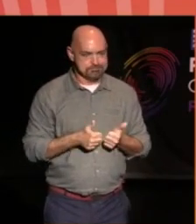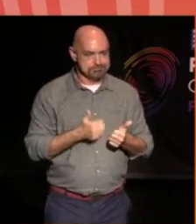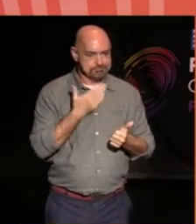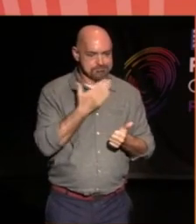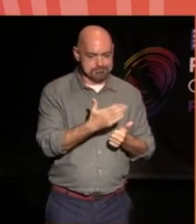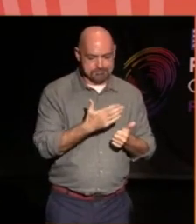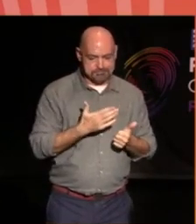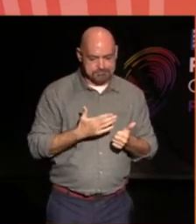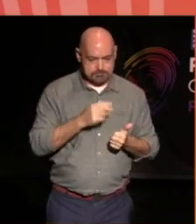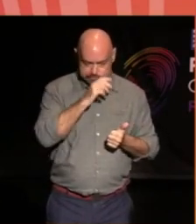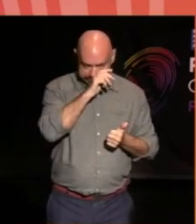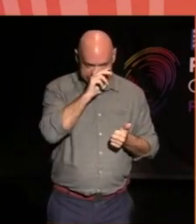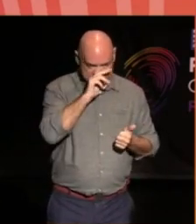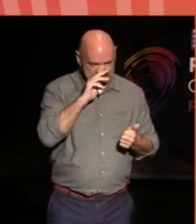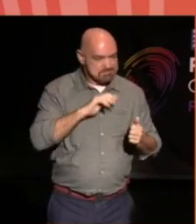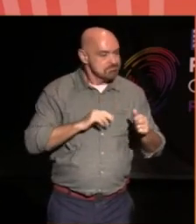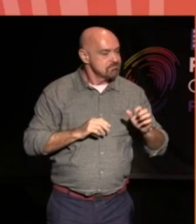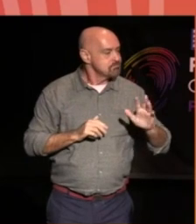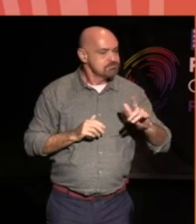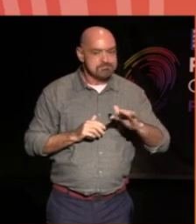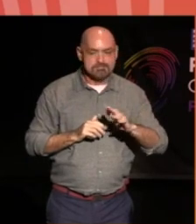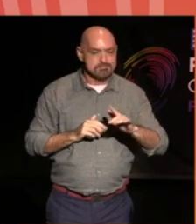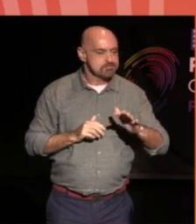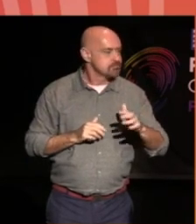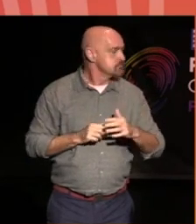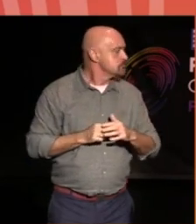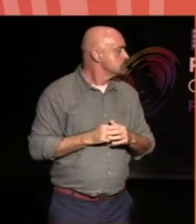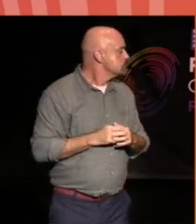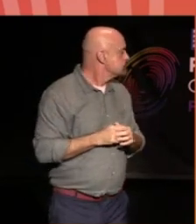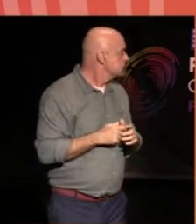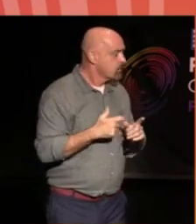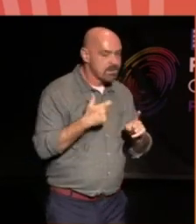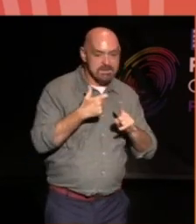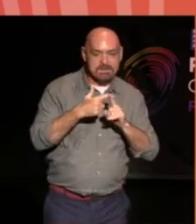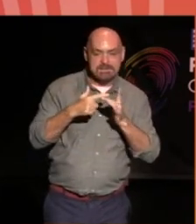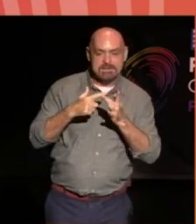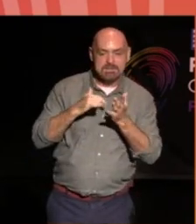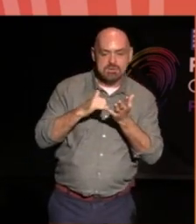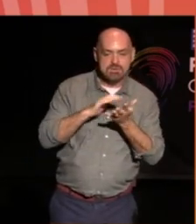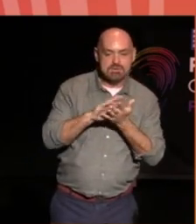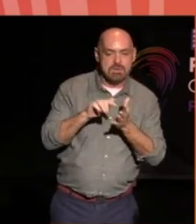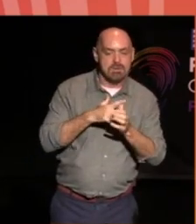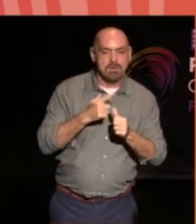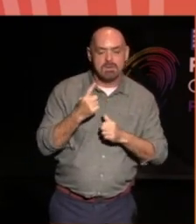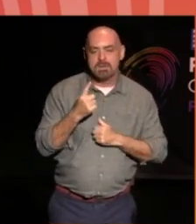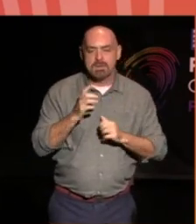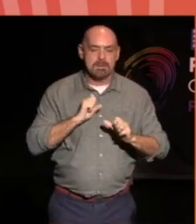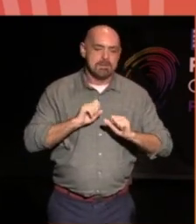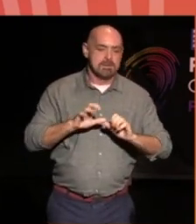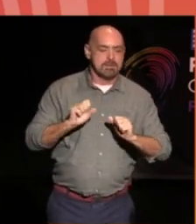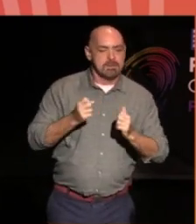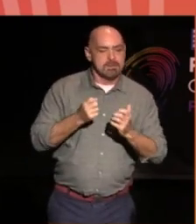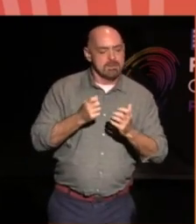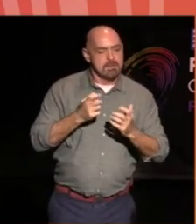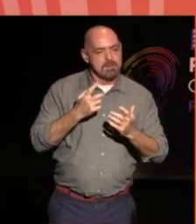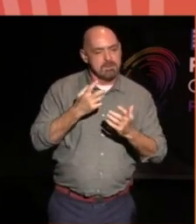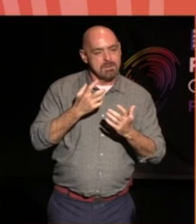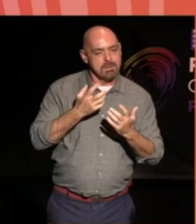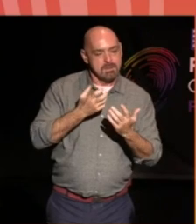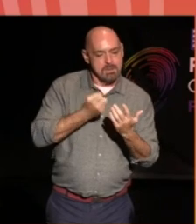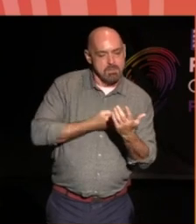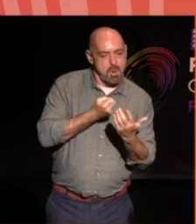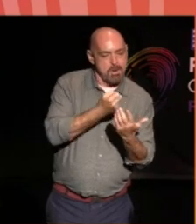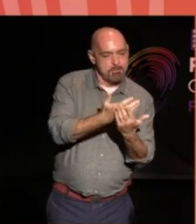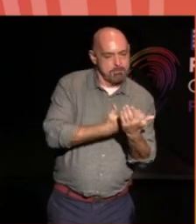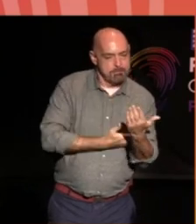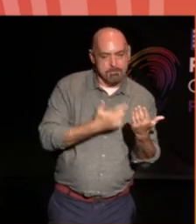you. I'd like to move on now to ask Keisha to share with us and share the thinking behind a poem that you've